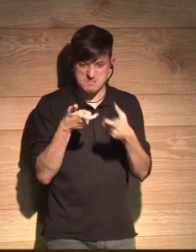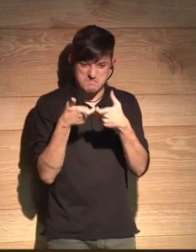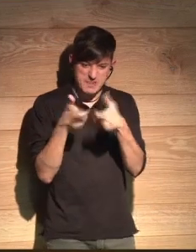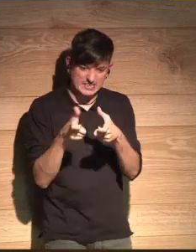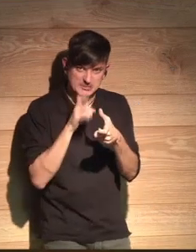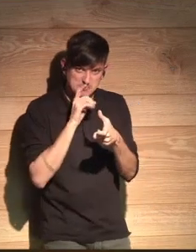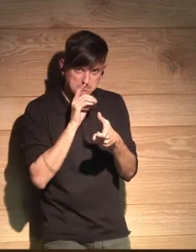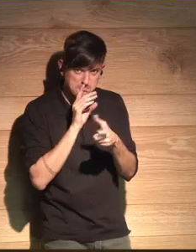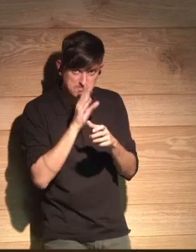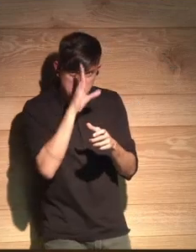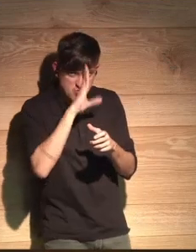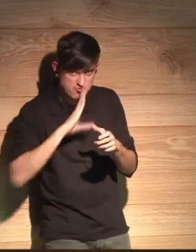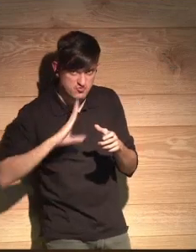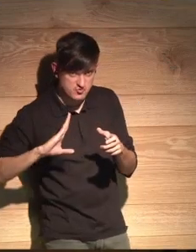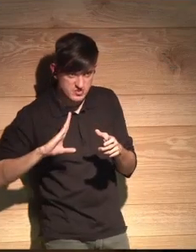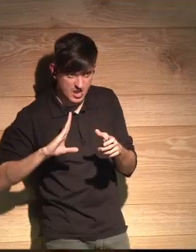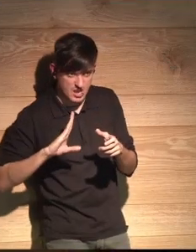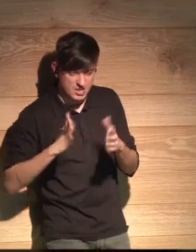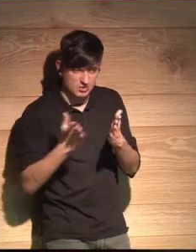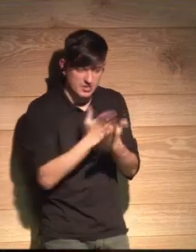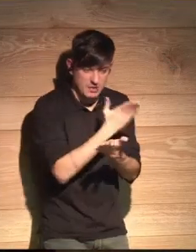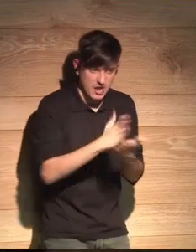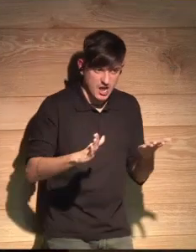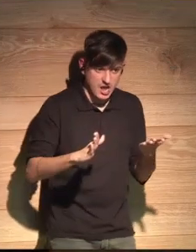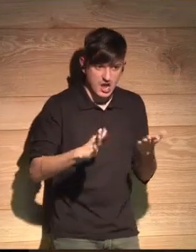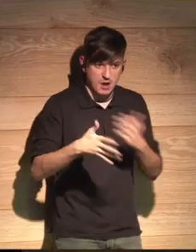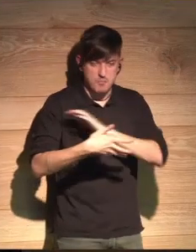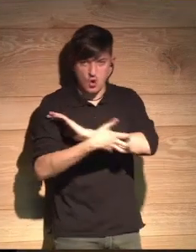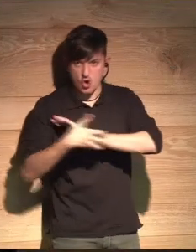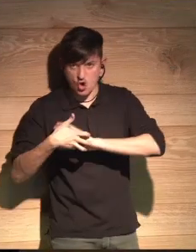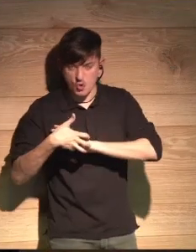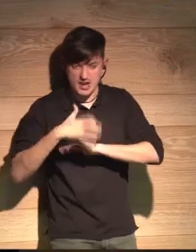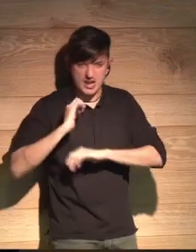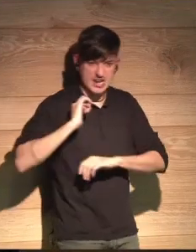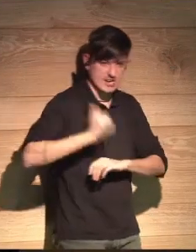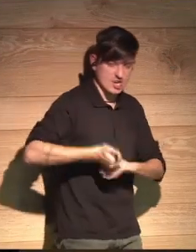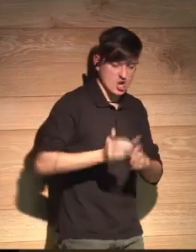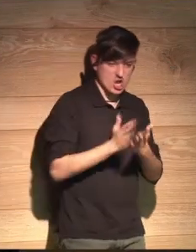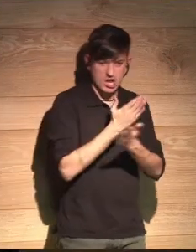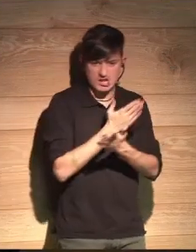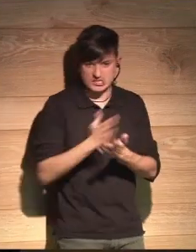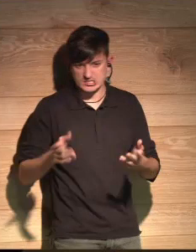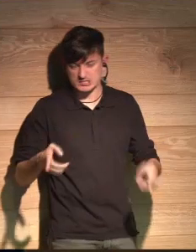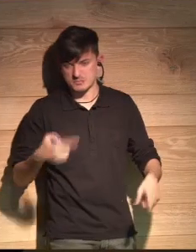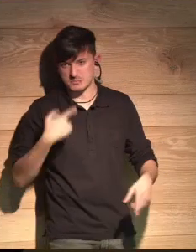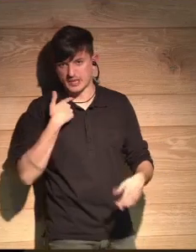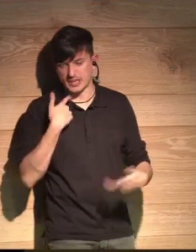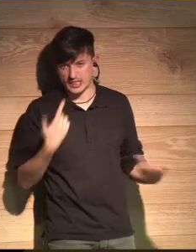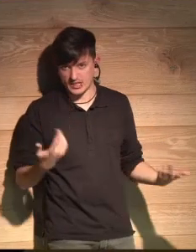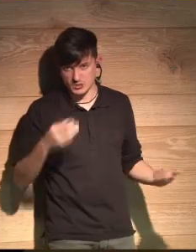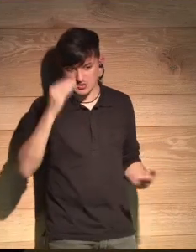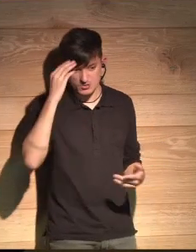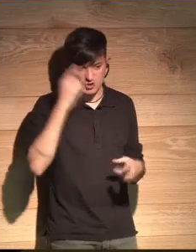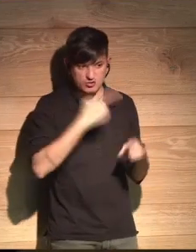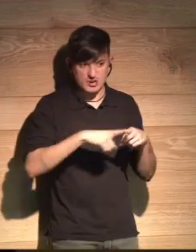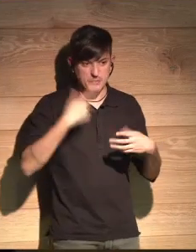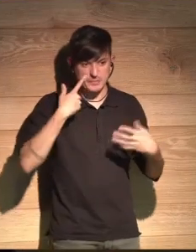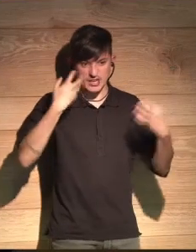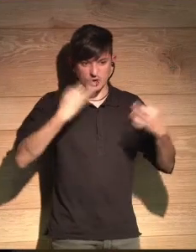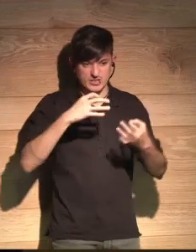ghettos or parts that do not interact with each other, parts that are poor parts that are